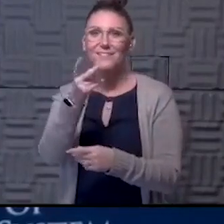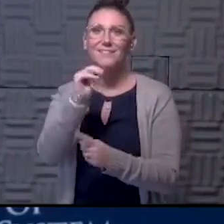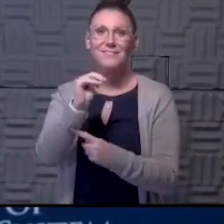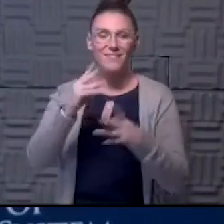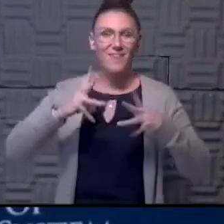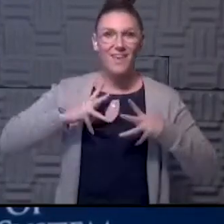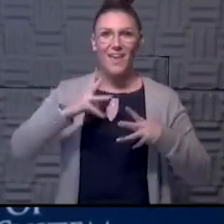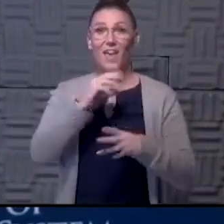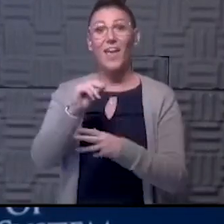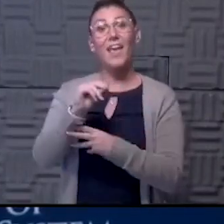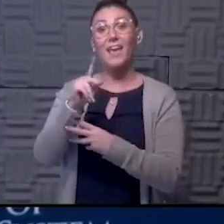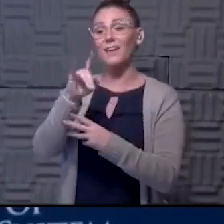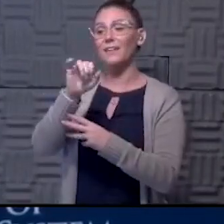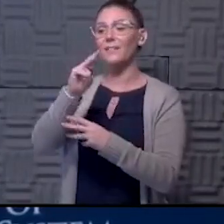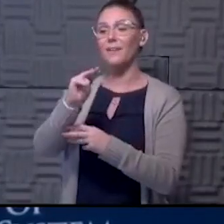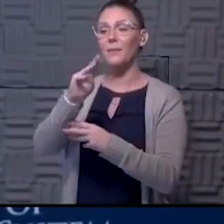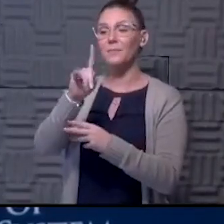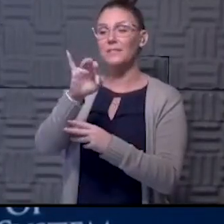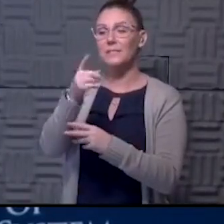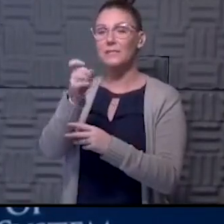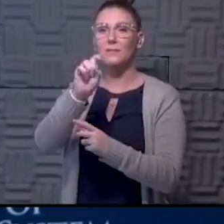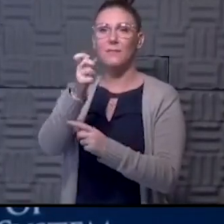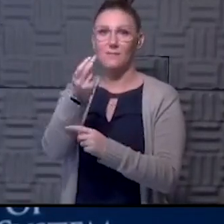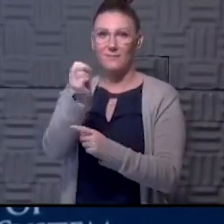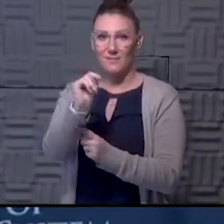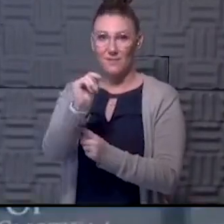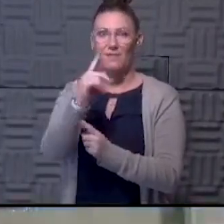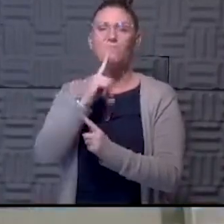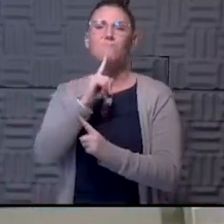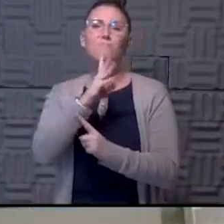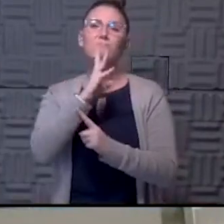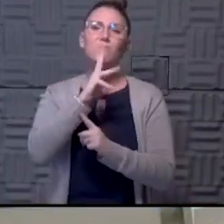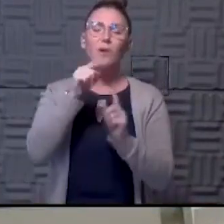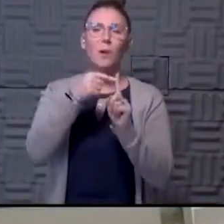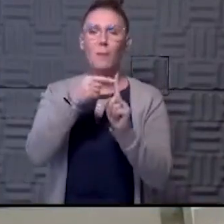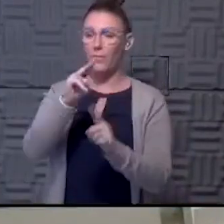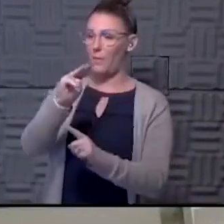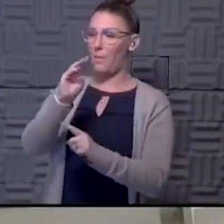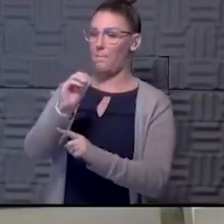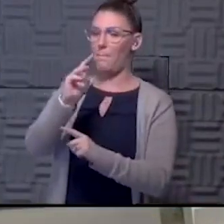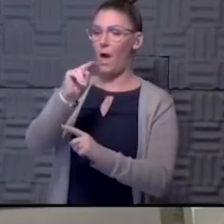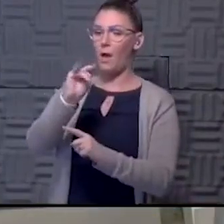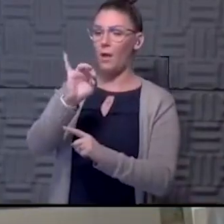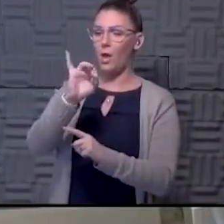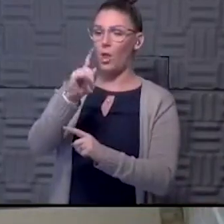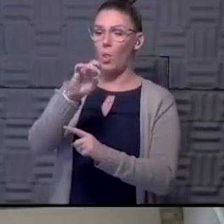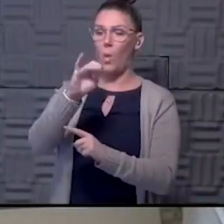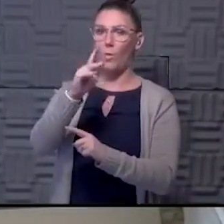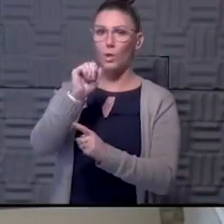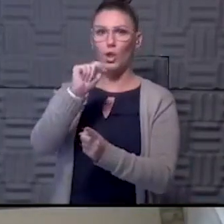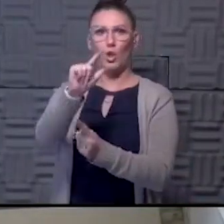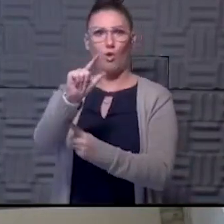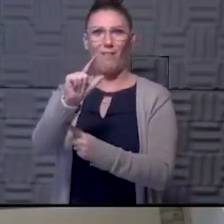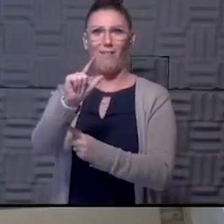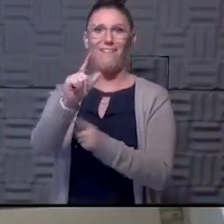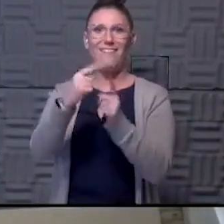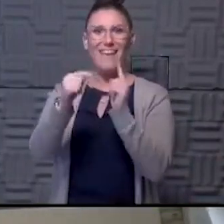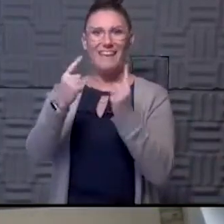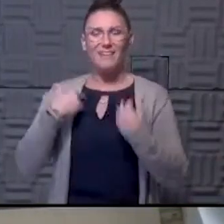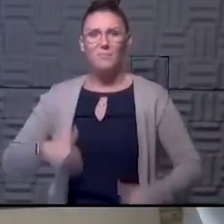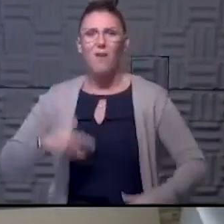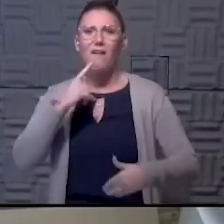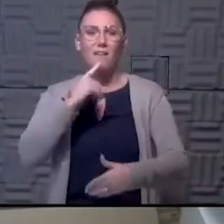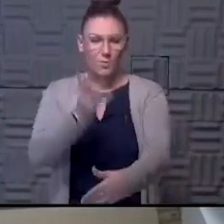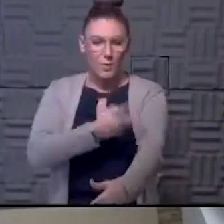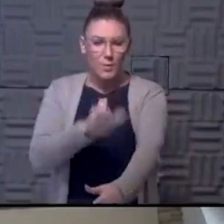Officer for Ambulatory. We're going to be talking about monoclonal antibody infusion. That's a big mouthful. We'll talk about what that means, what's going, who should